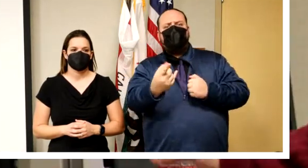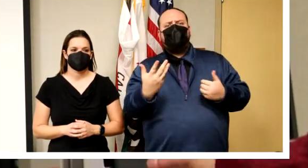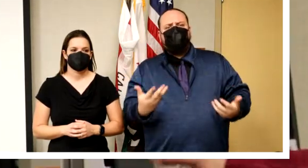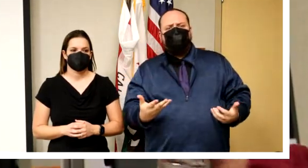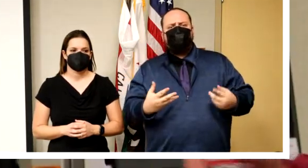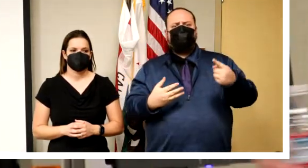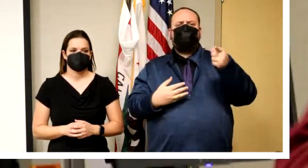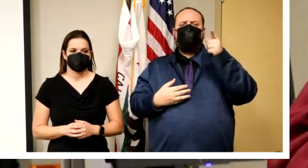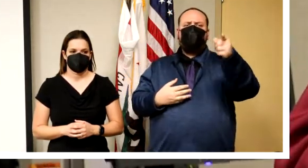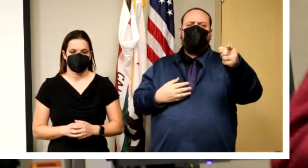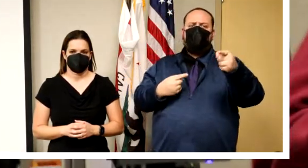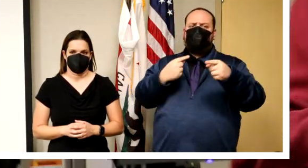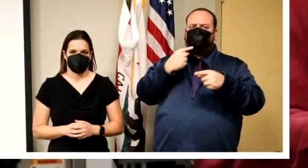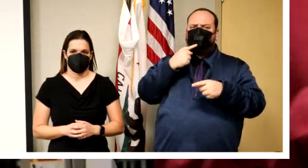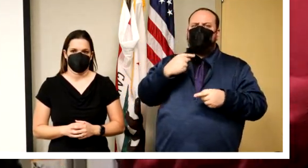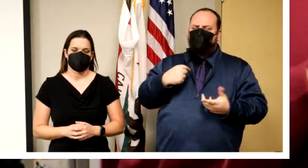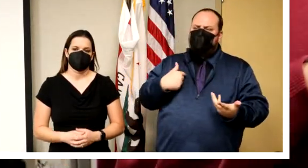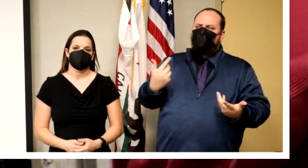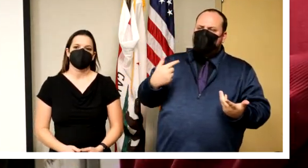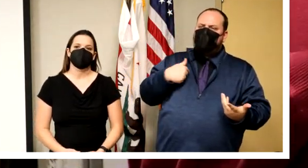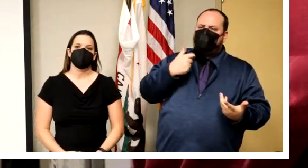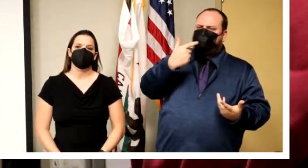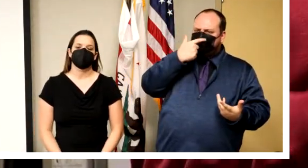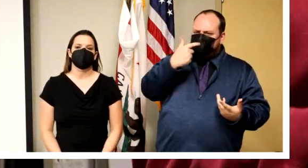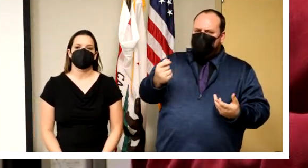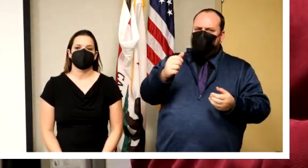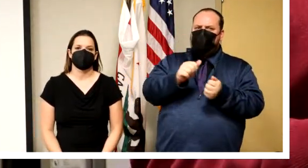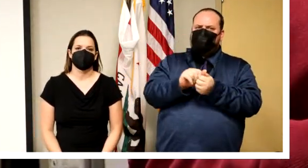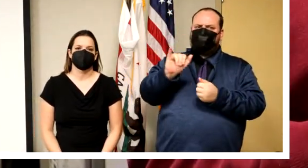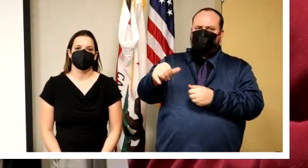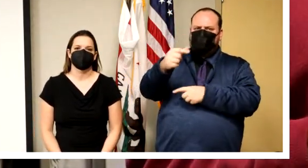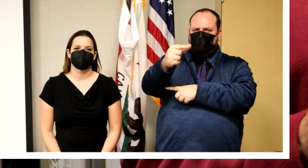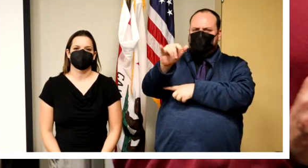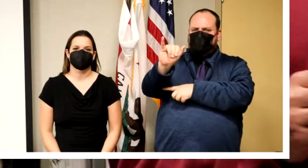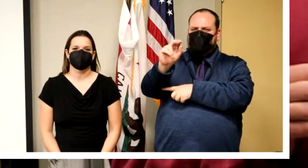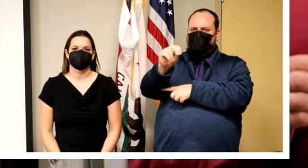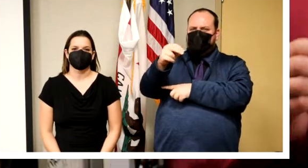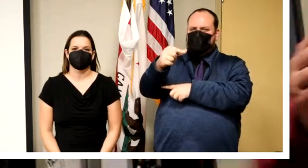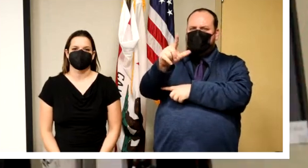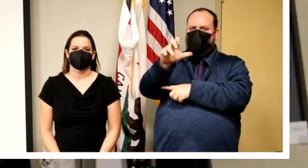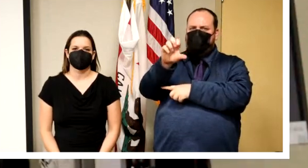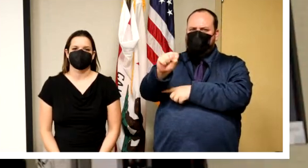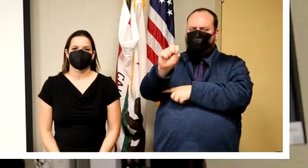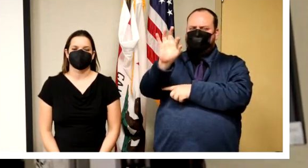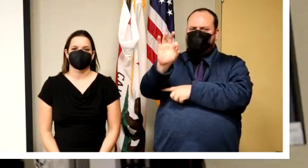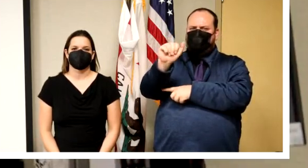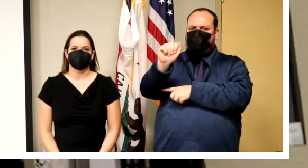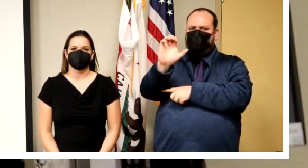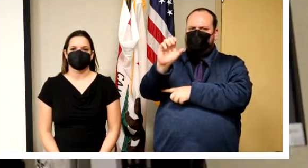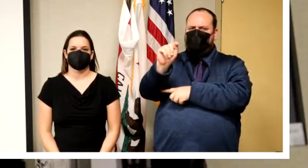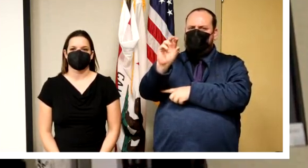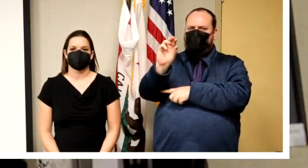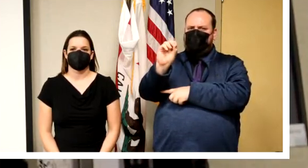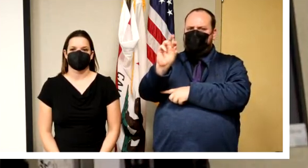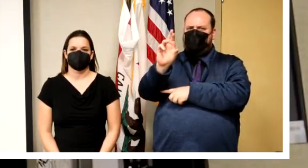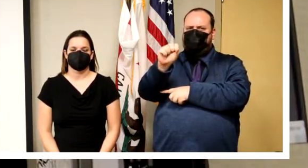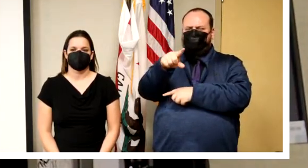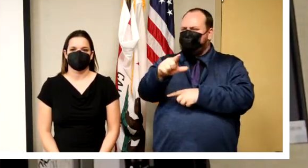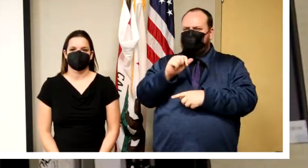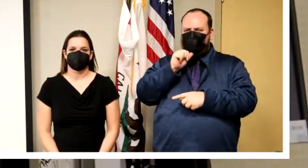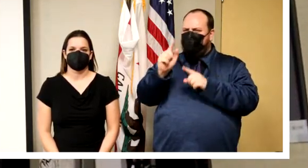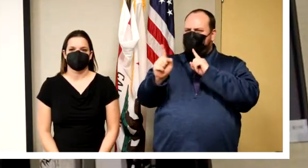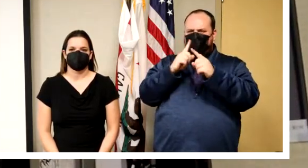actually was intrigued by the jingles factors. Okay. That you didn't mention but were in the